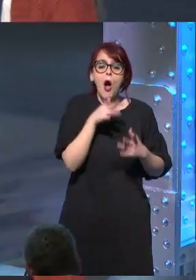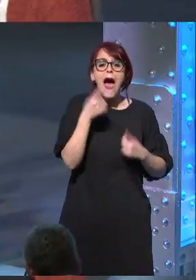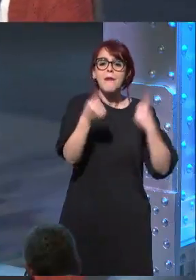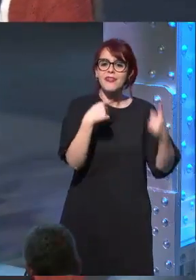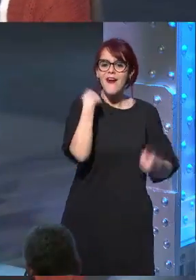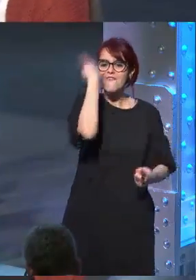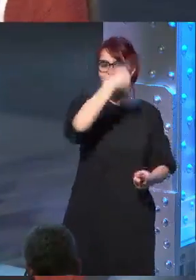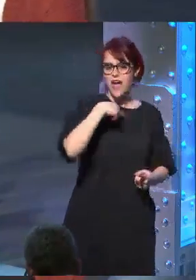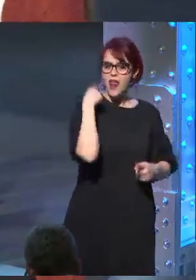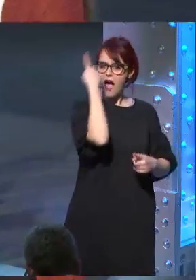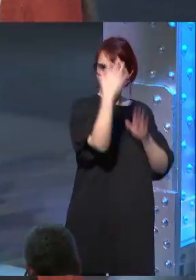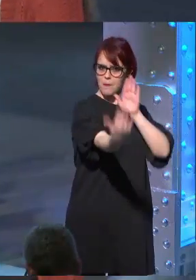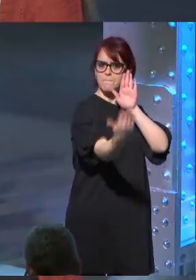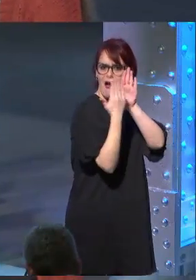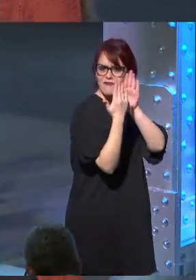or WhatsApp groups,